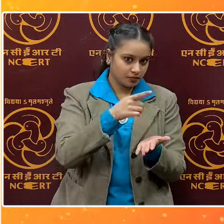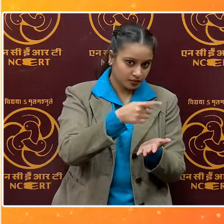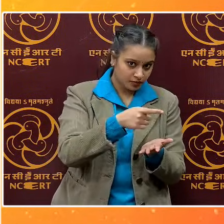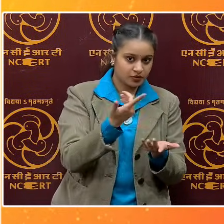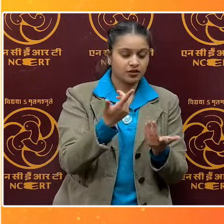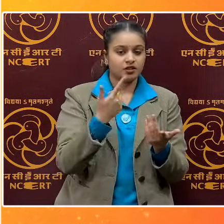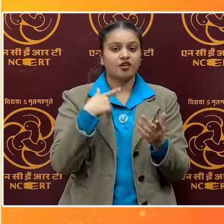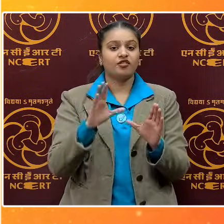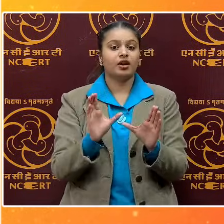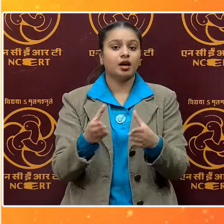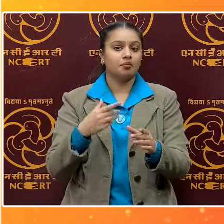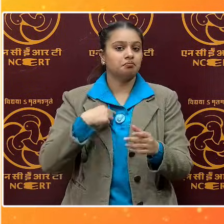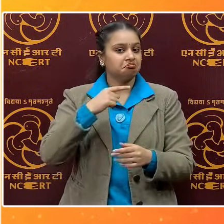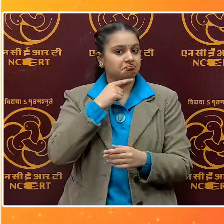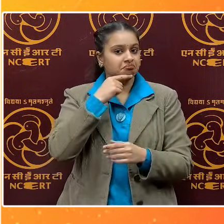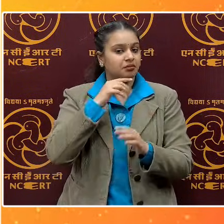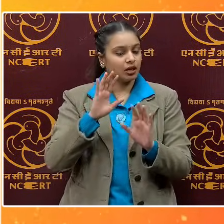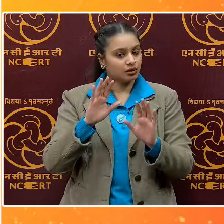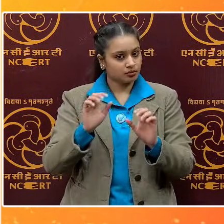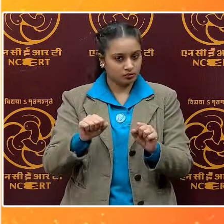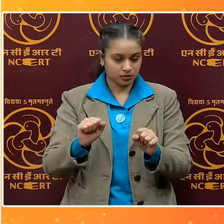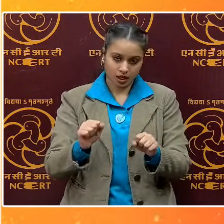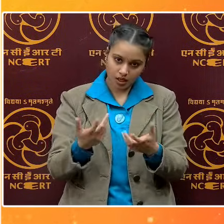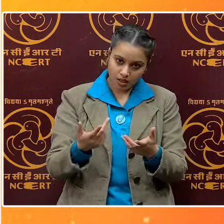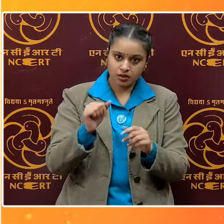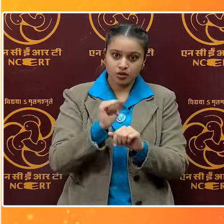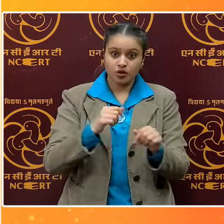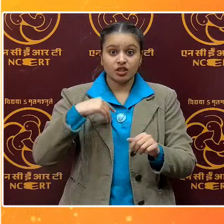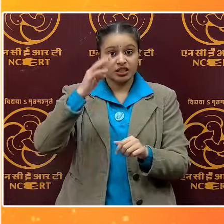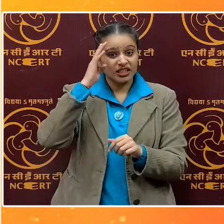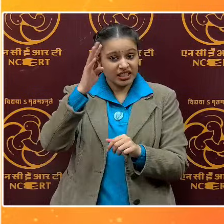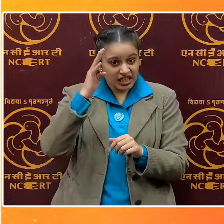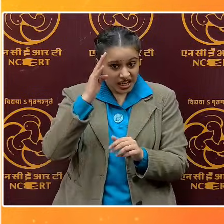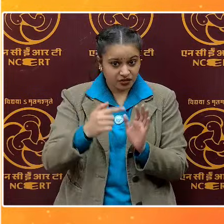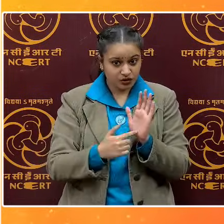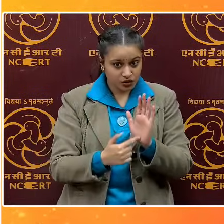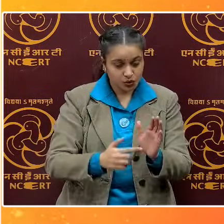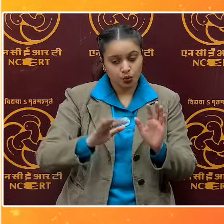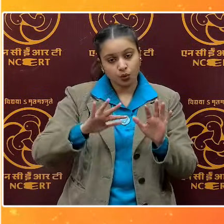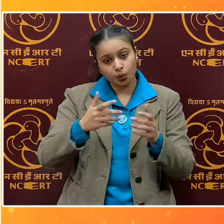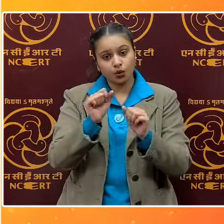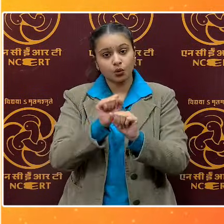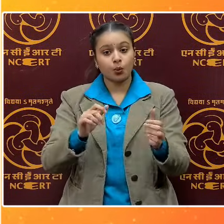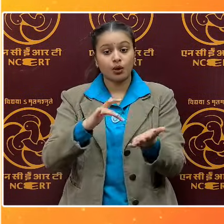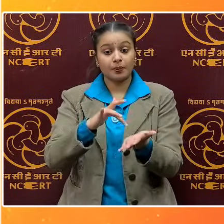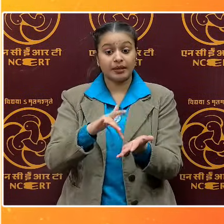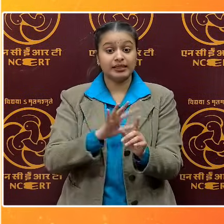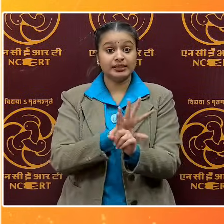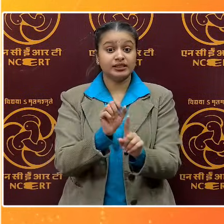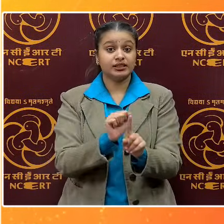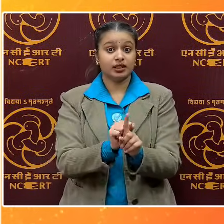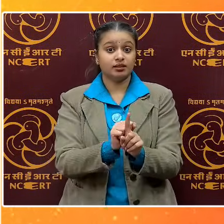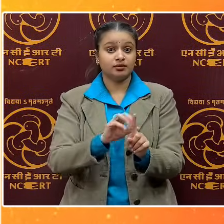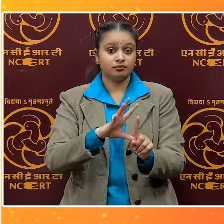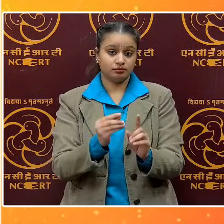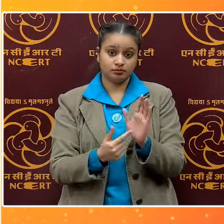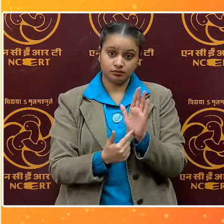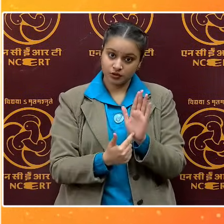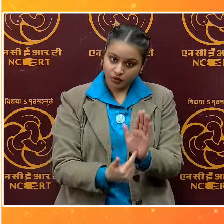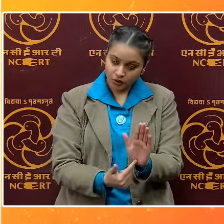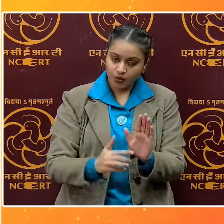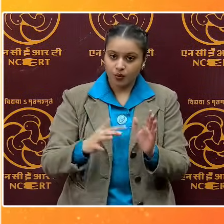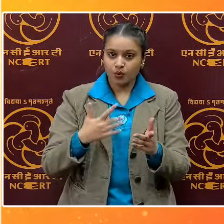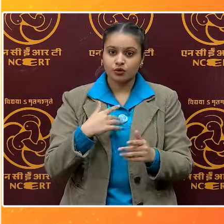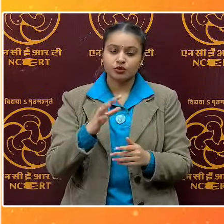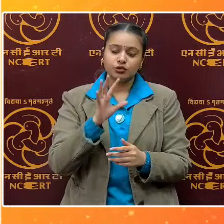the community. Yes. It is a matter of pride. They show creativity and the culture of that place. True. And they are truly